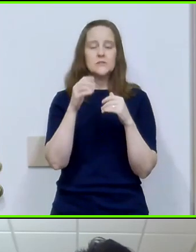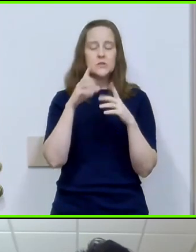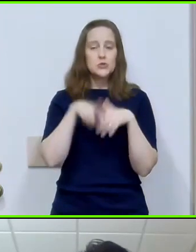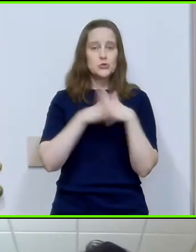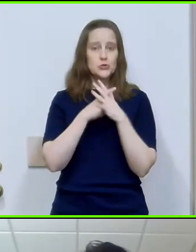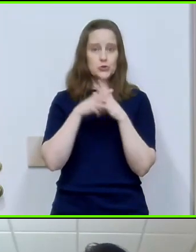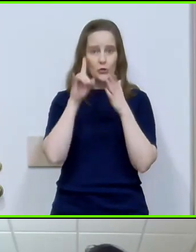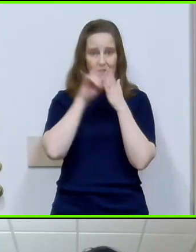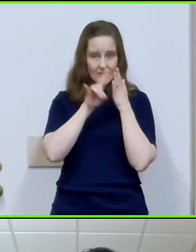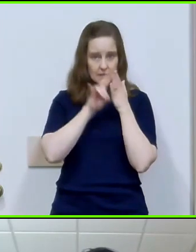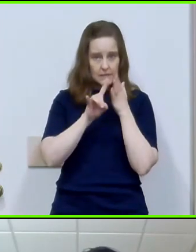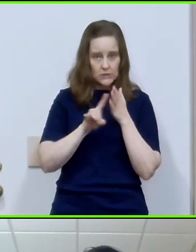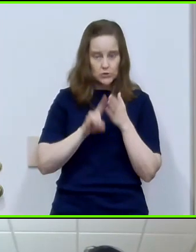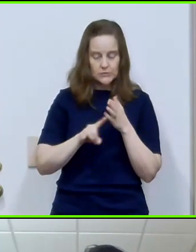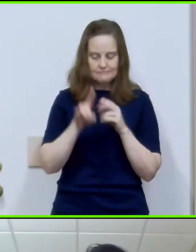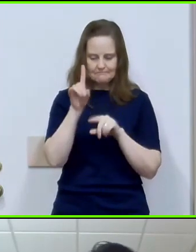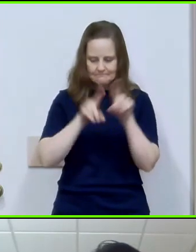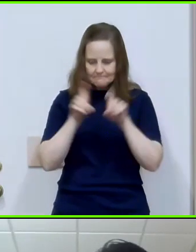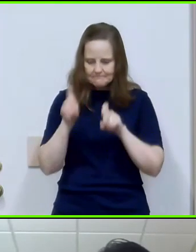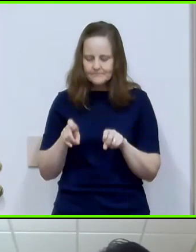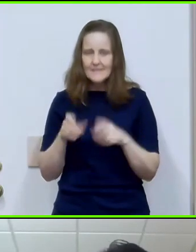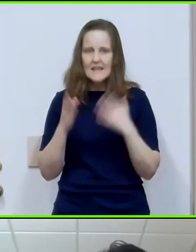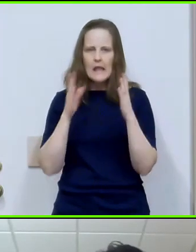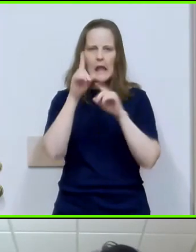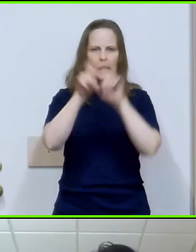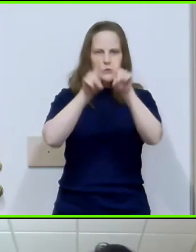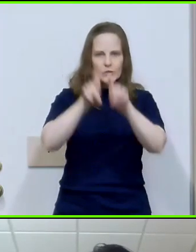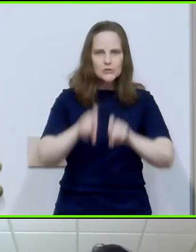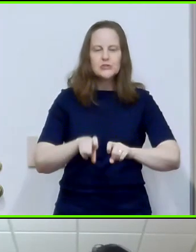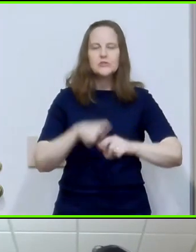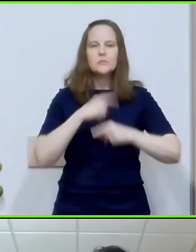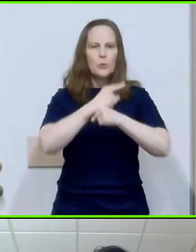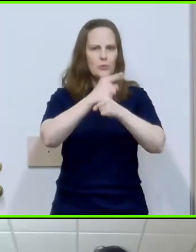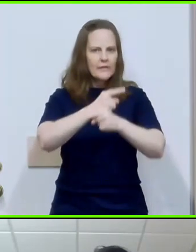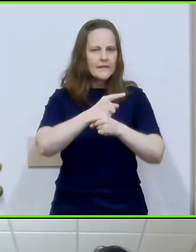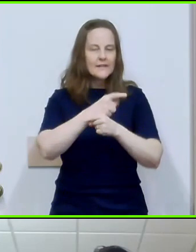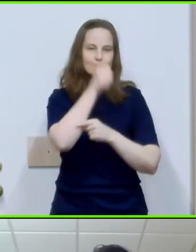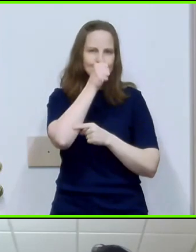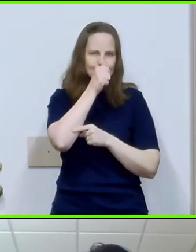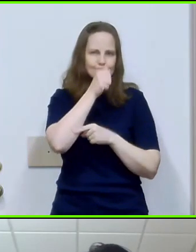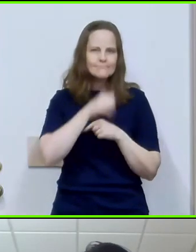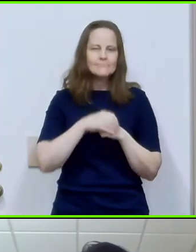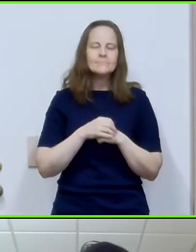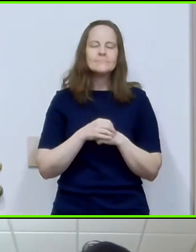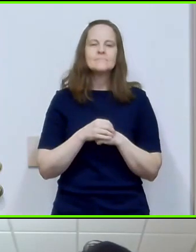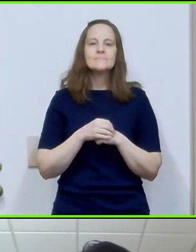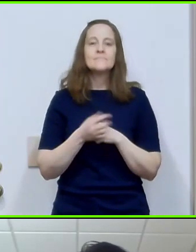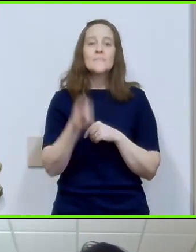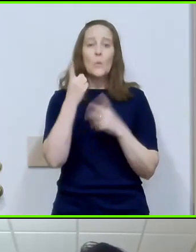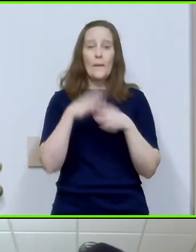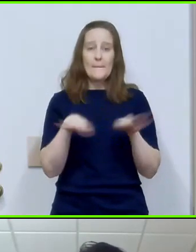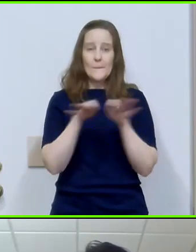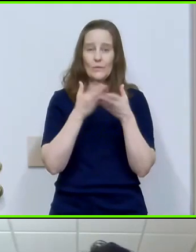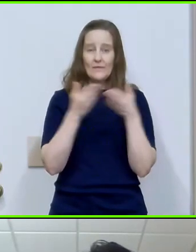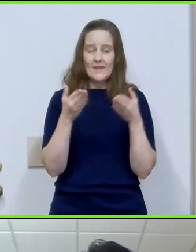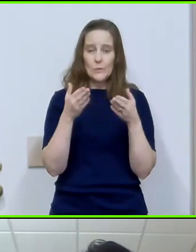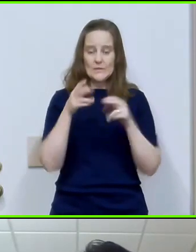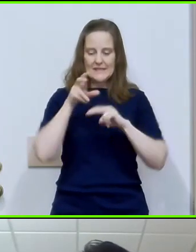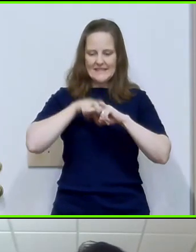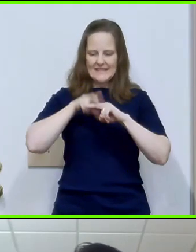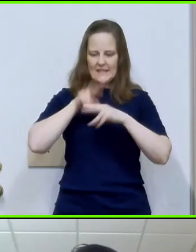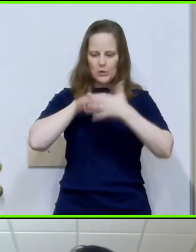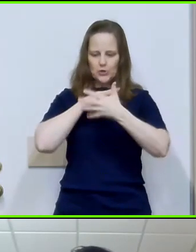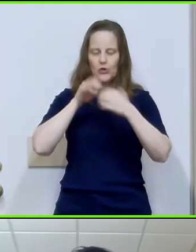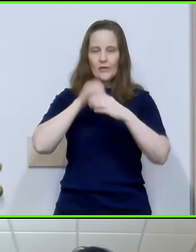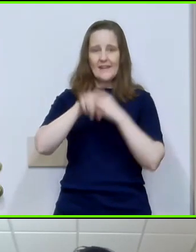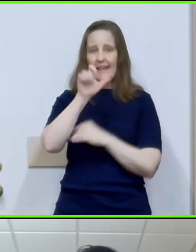case investigation. We were able to ask questions appropriately. One of the key components here was the seating chart in the